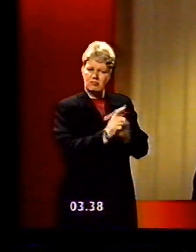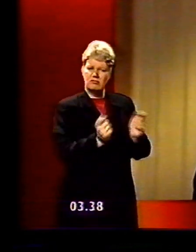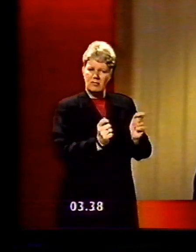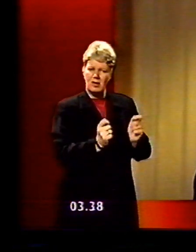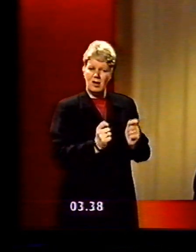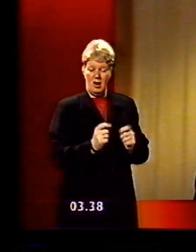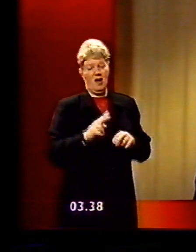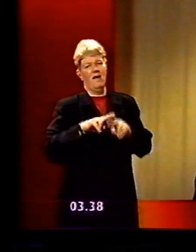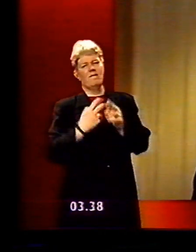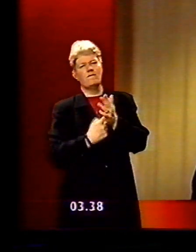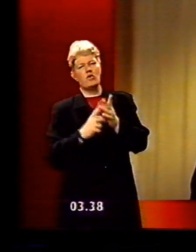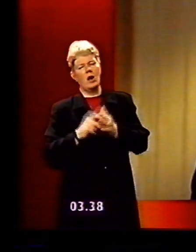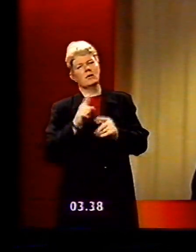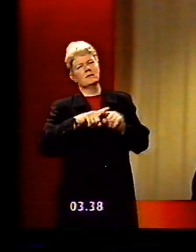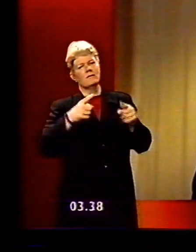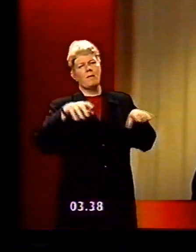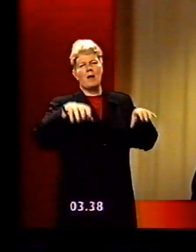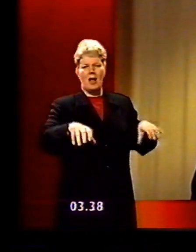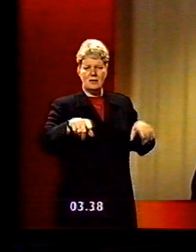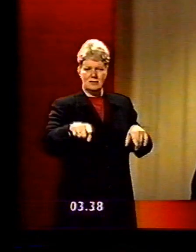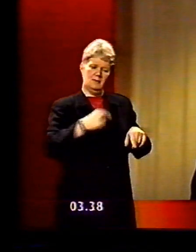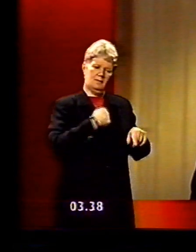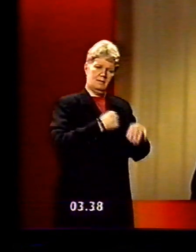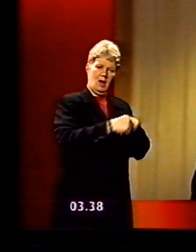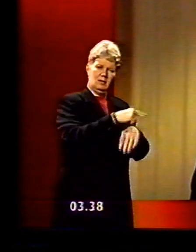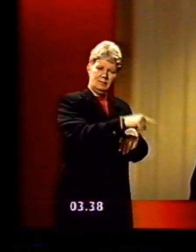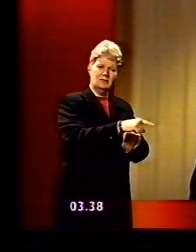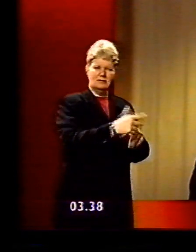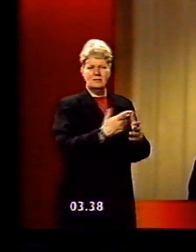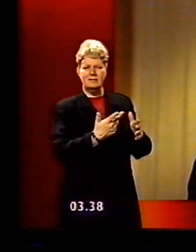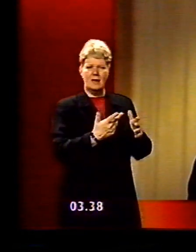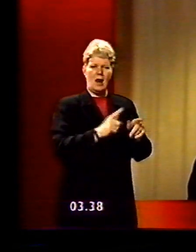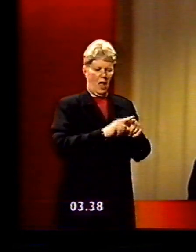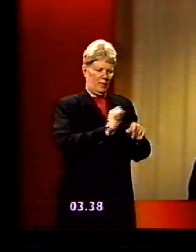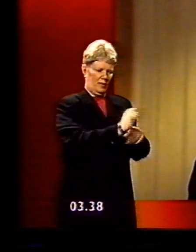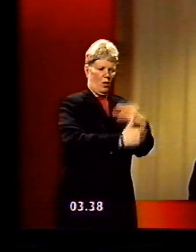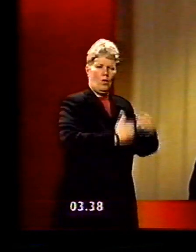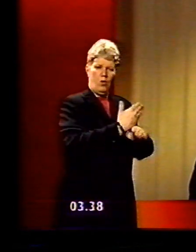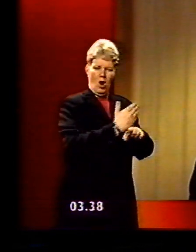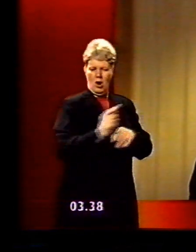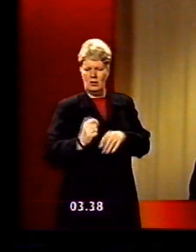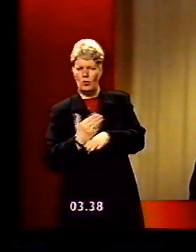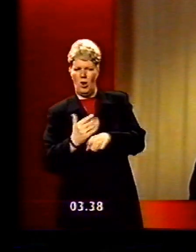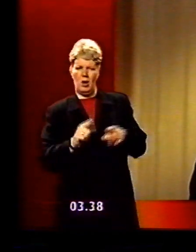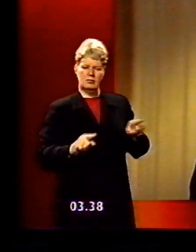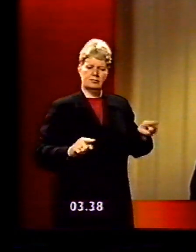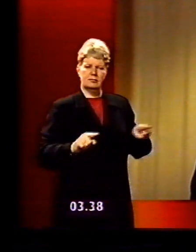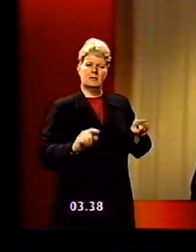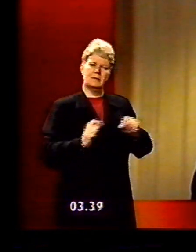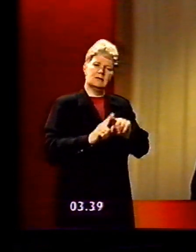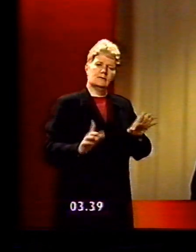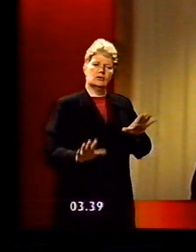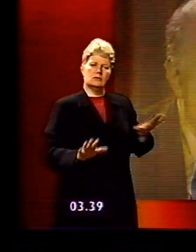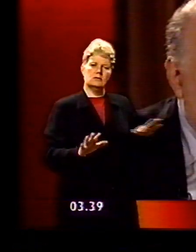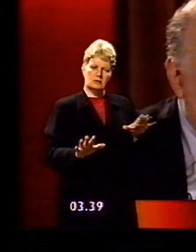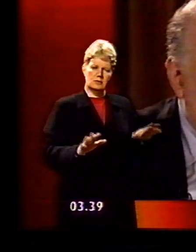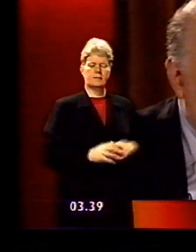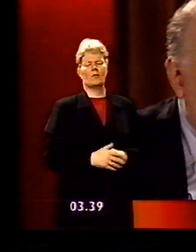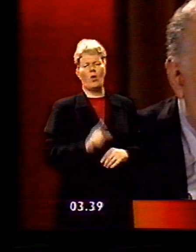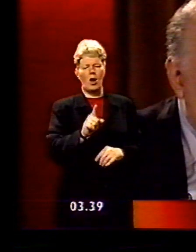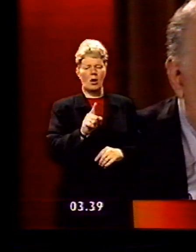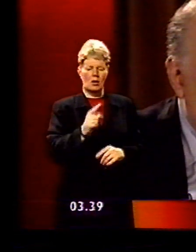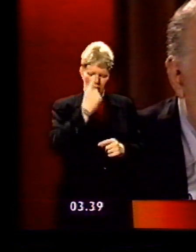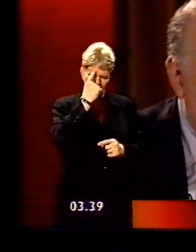But Frank was in a little different place than my husband Charles in terms of the work that he was doing in Chile. Let me take you back